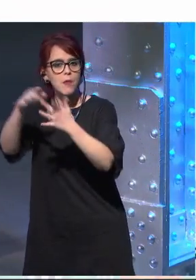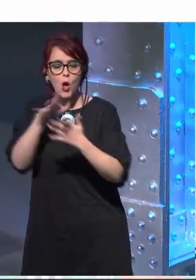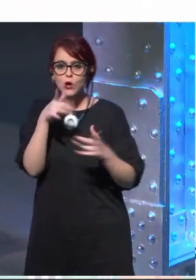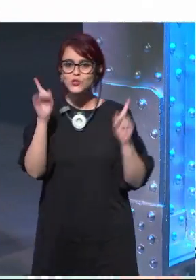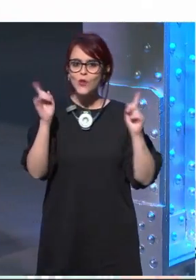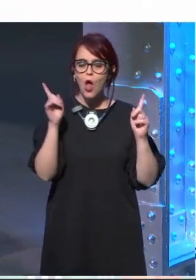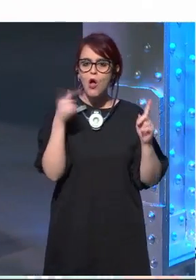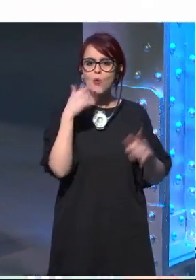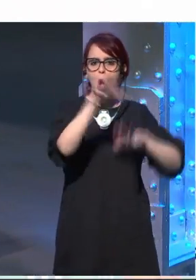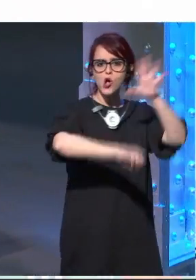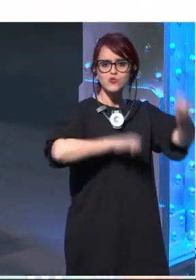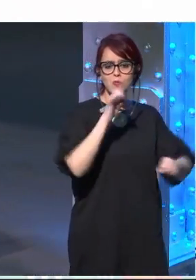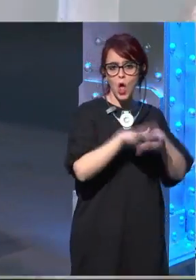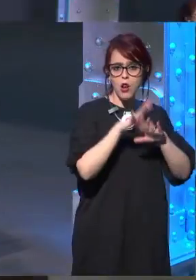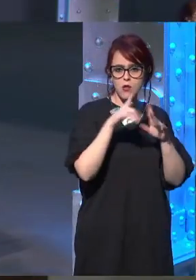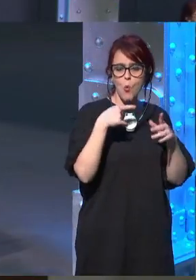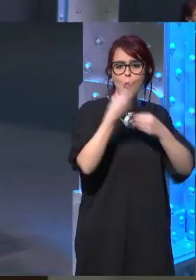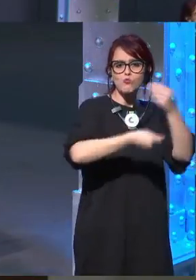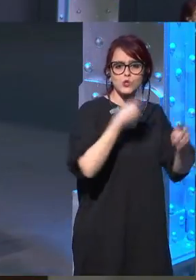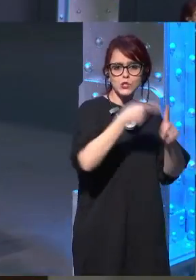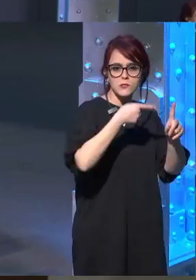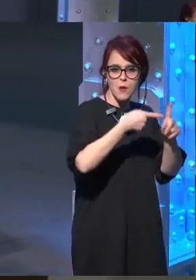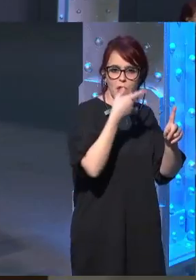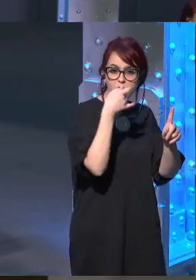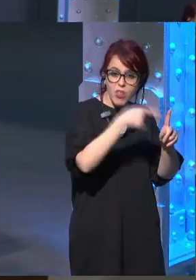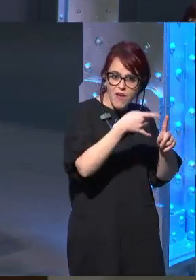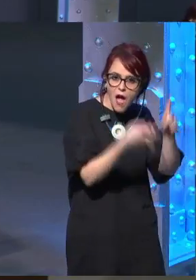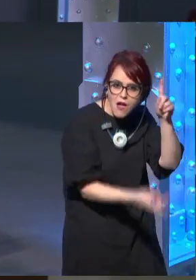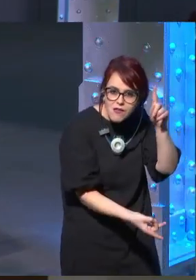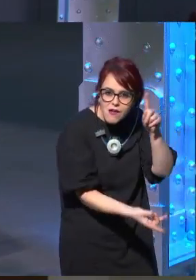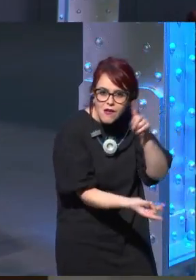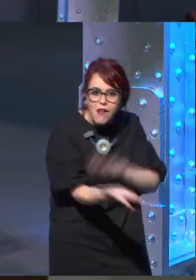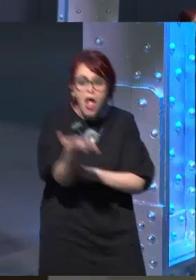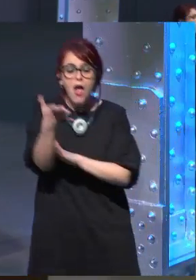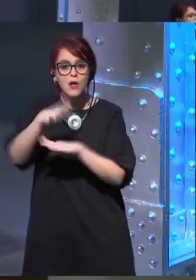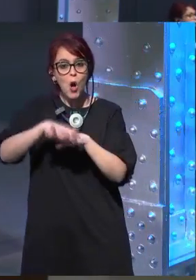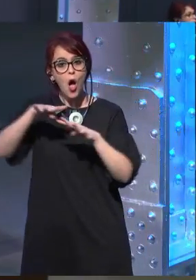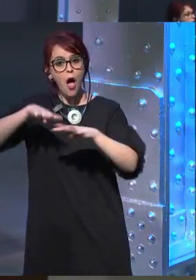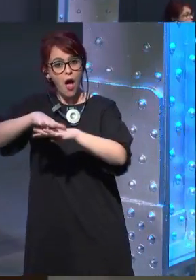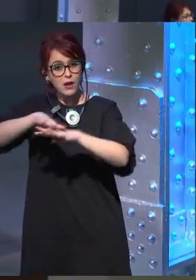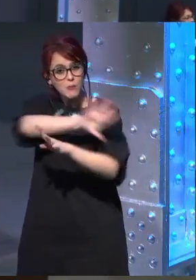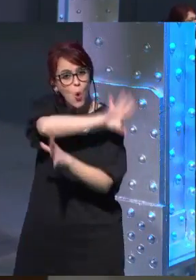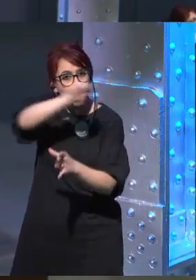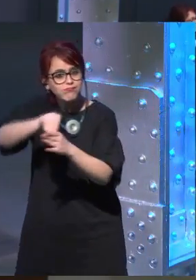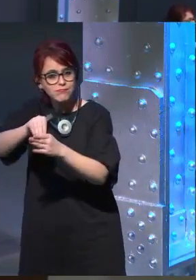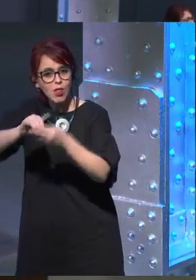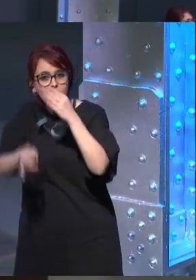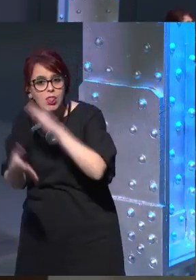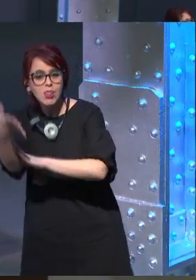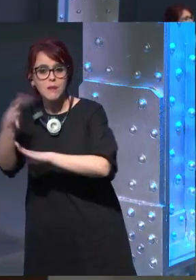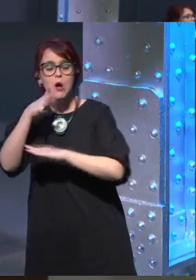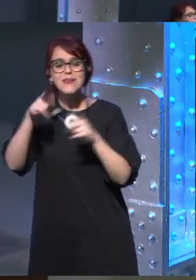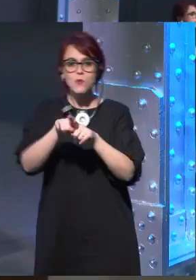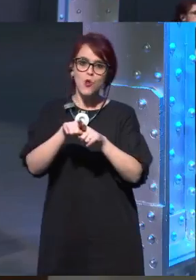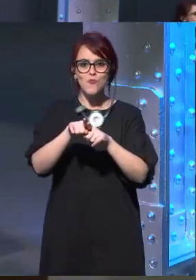social and digital media to a contributor, right? Even a curator status is better than just consumer. And